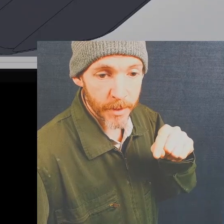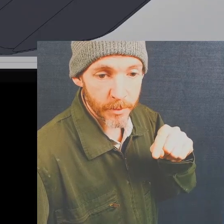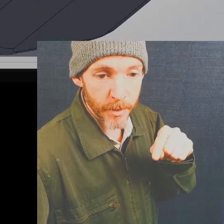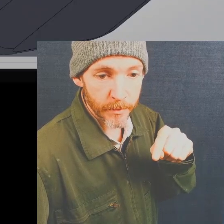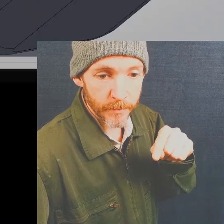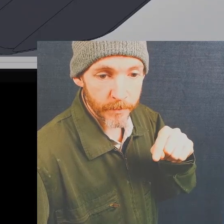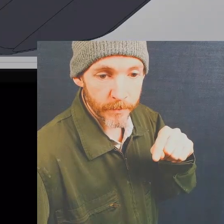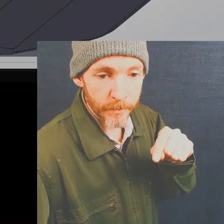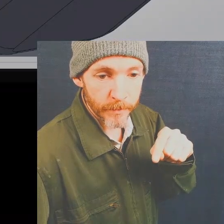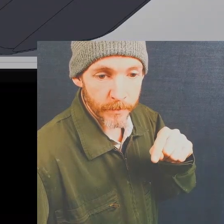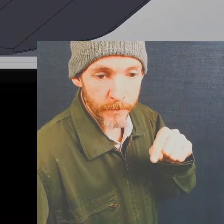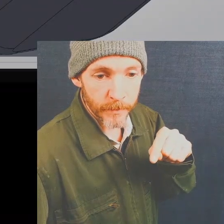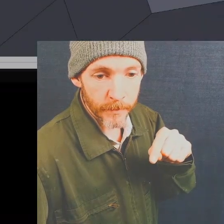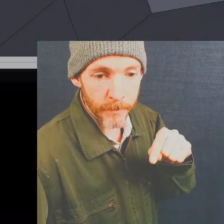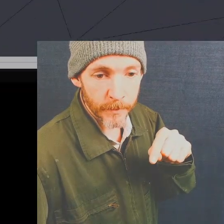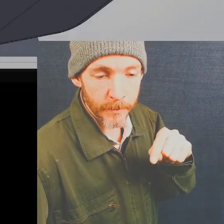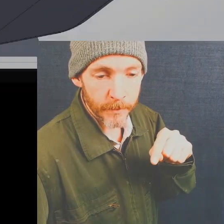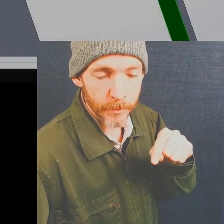measurement.